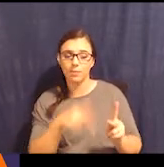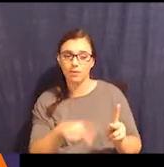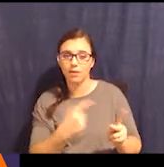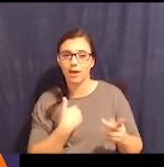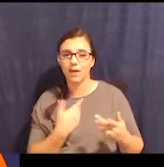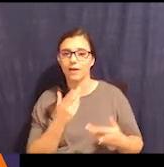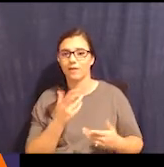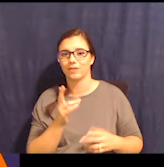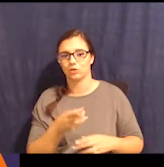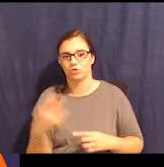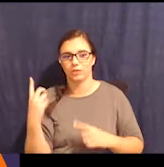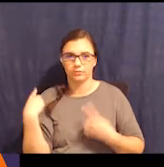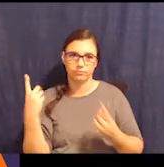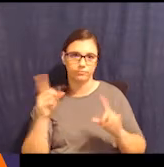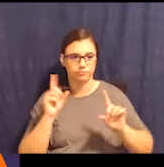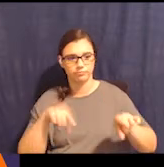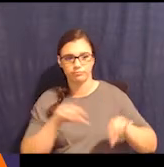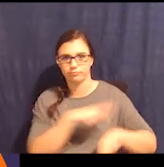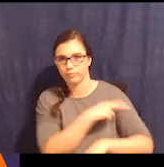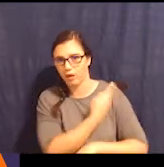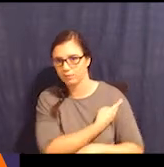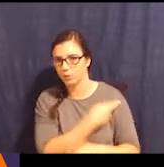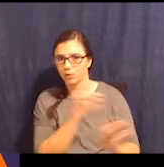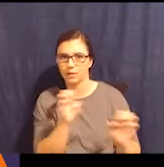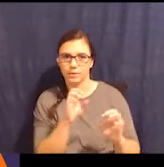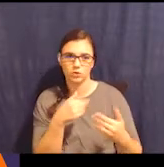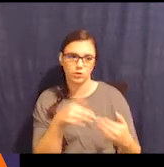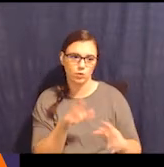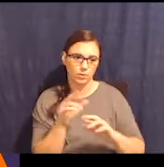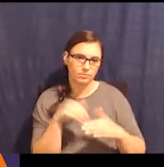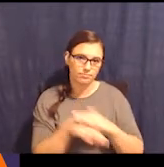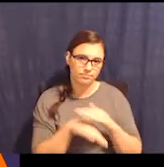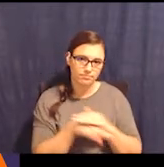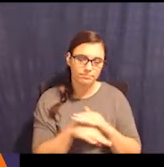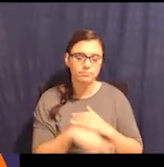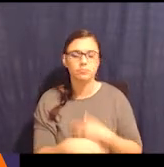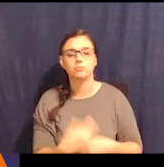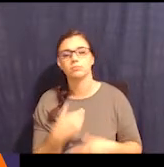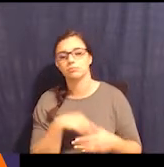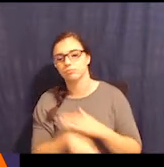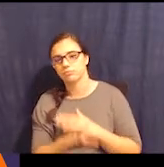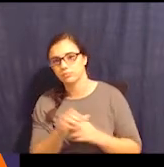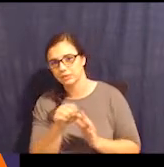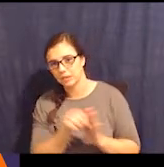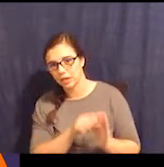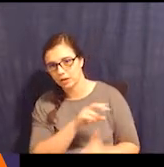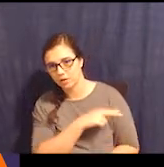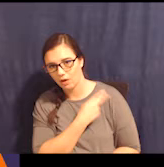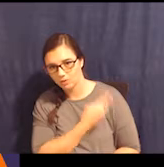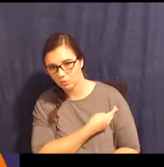visits, admissions to state hospitals, homelessness, or incarceration.